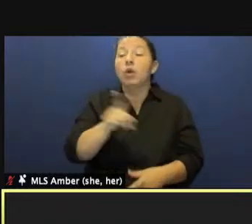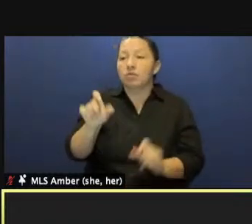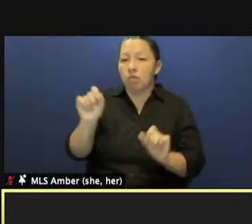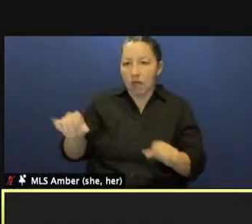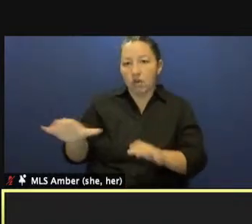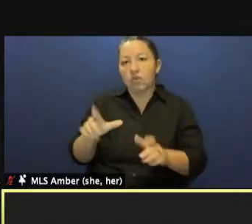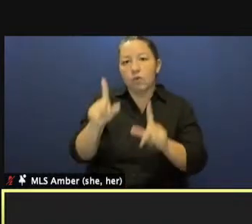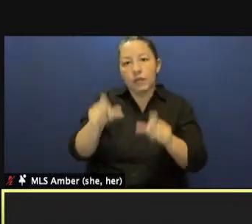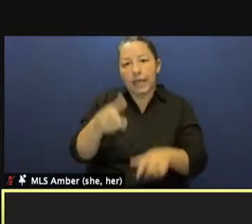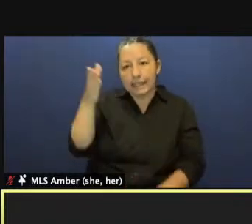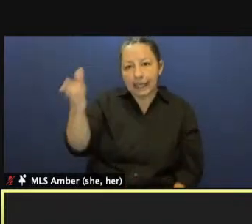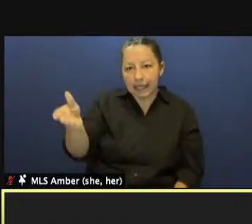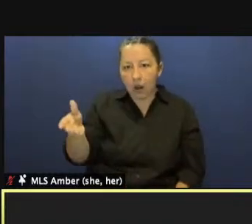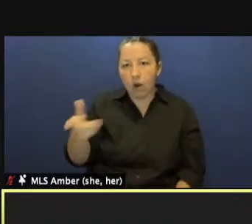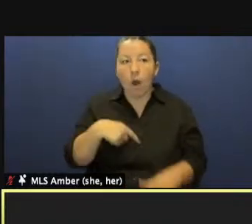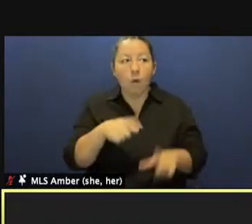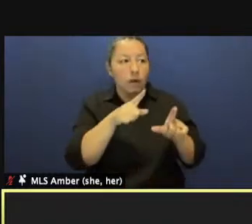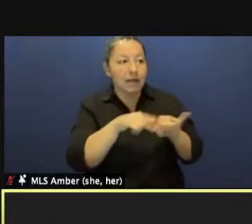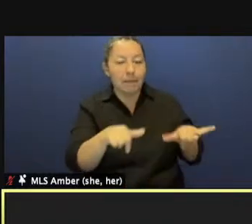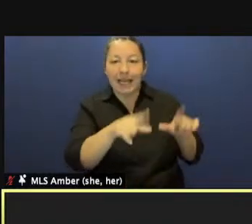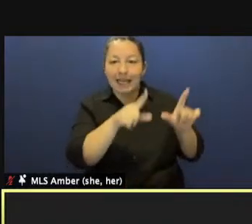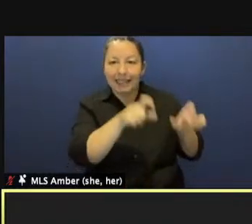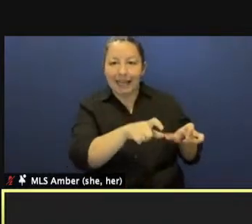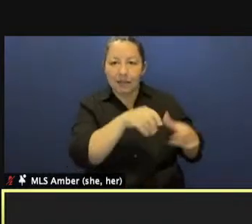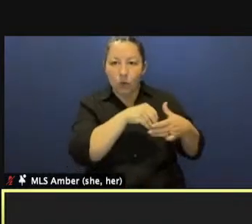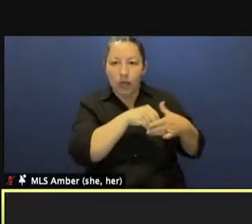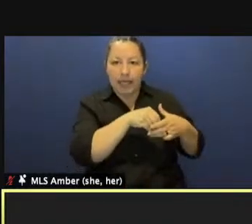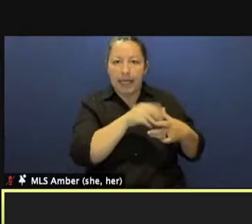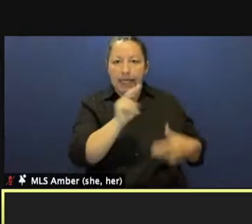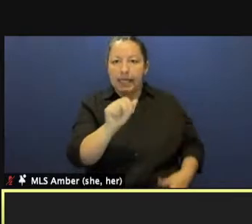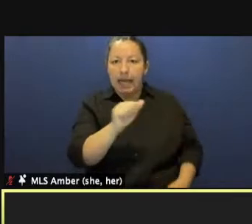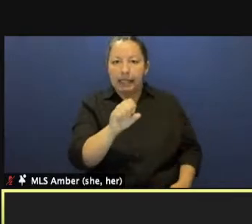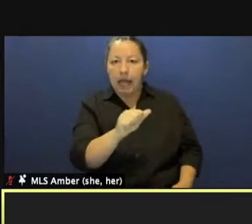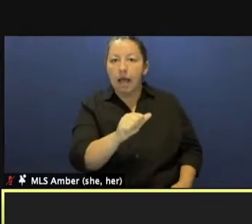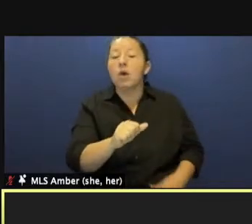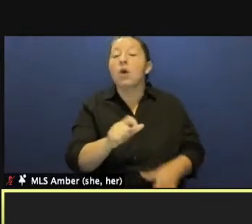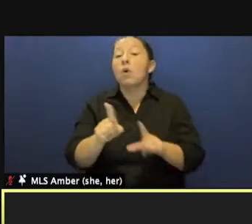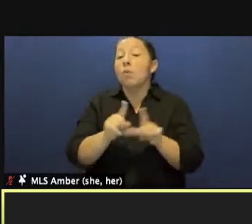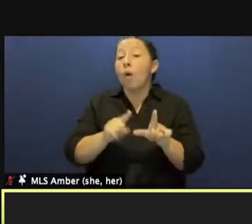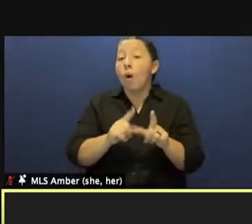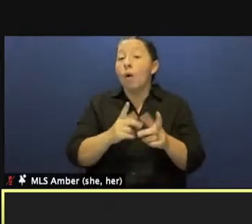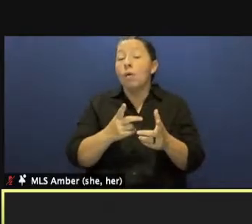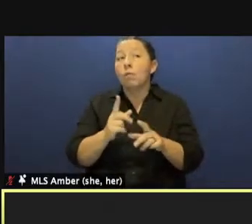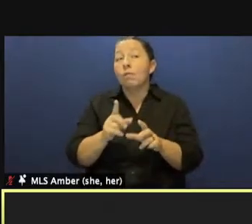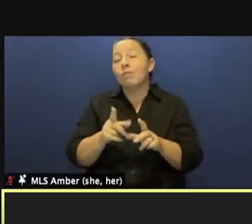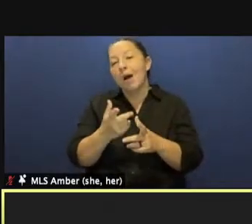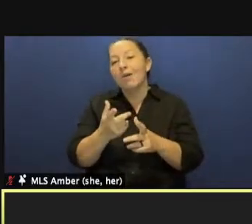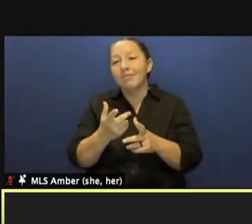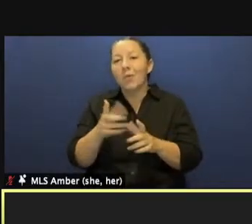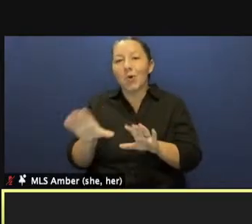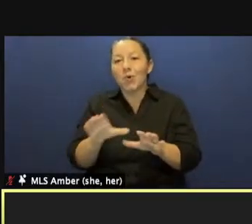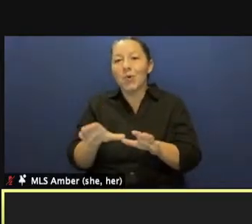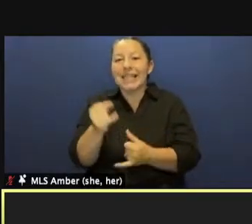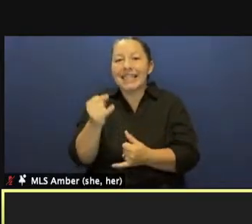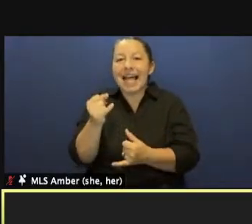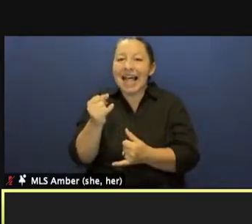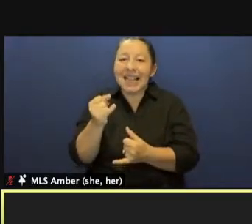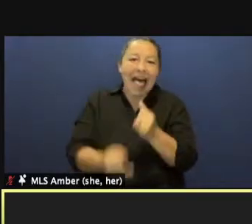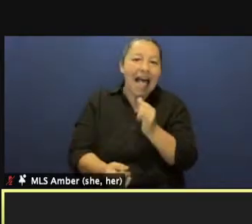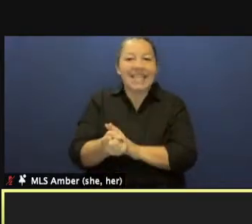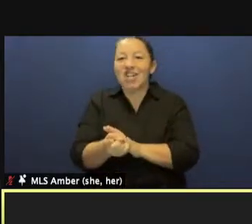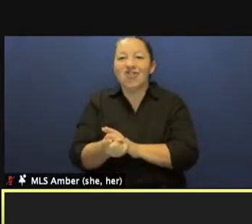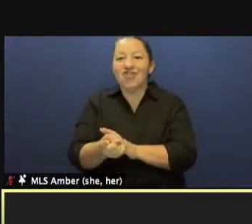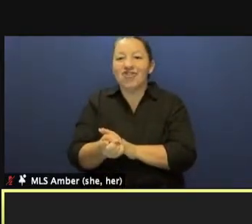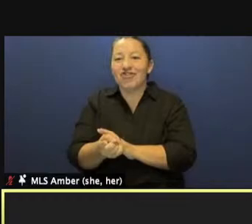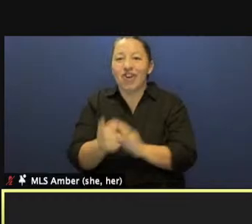doing testing within NASA. We're also conjuring what we're calling last-ditch locomotion means should